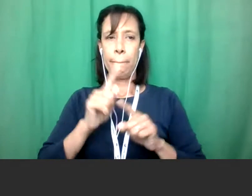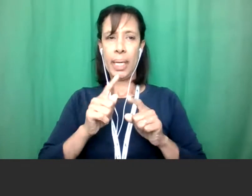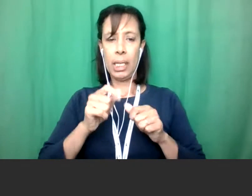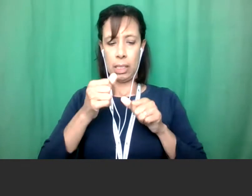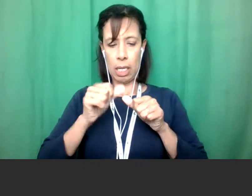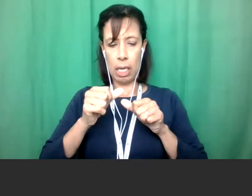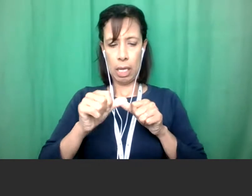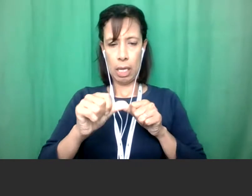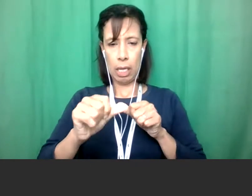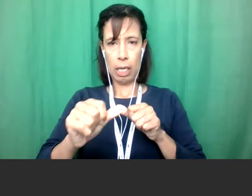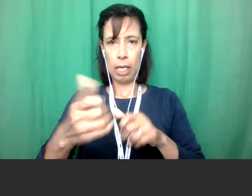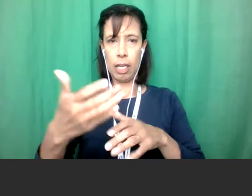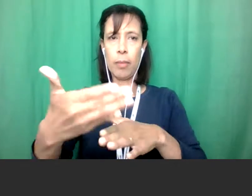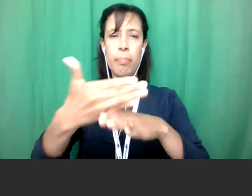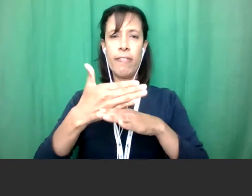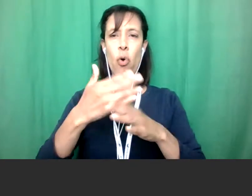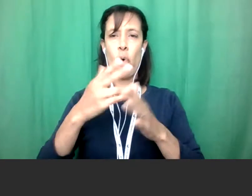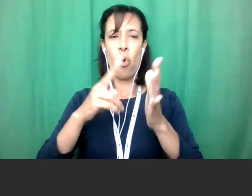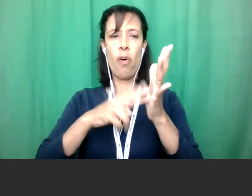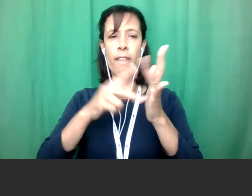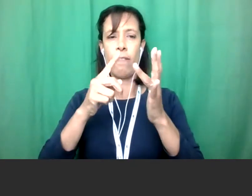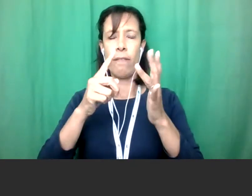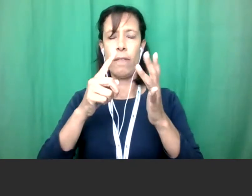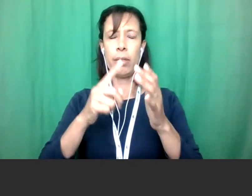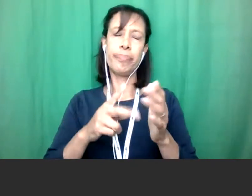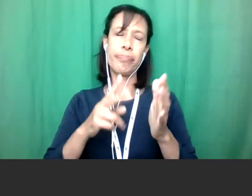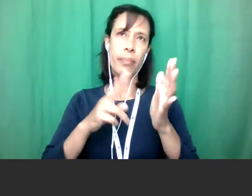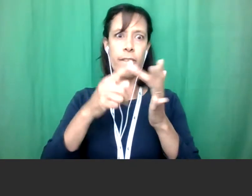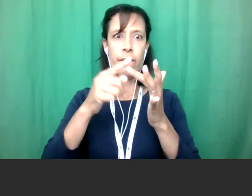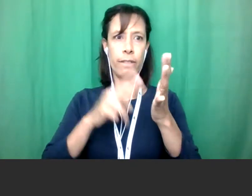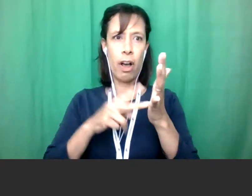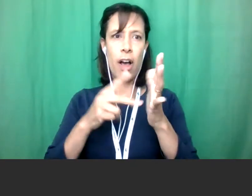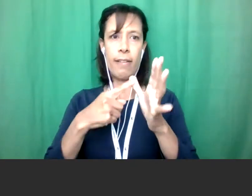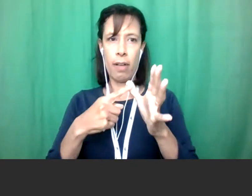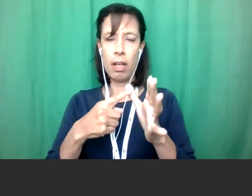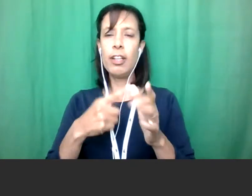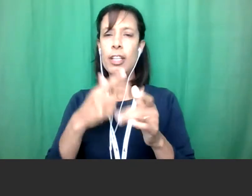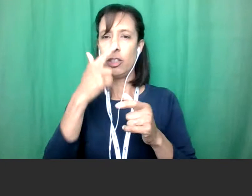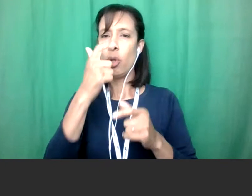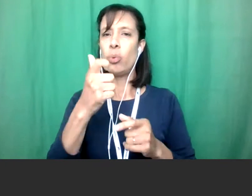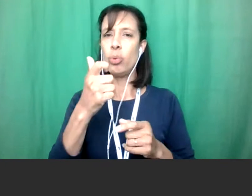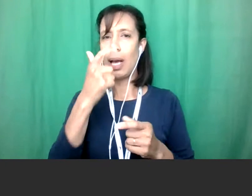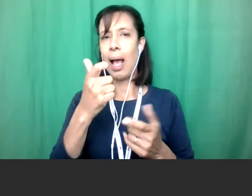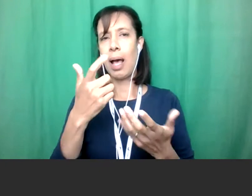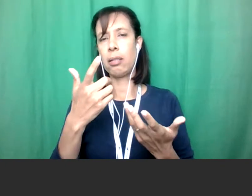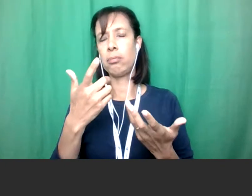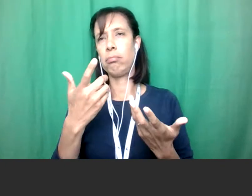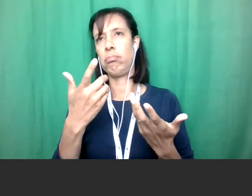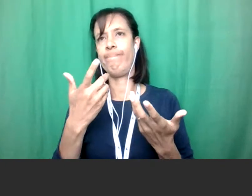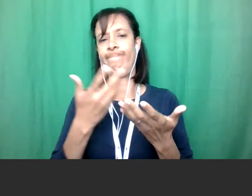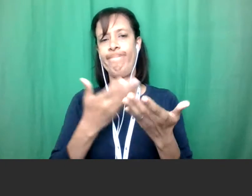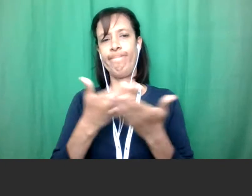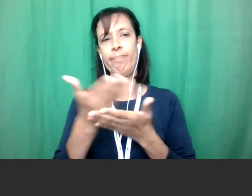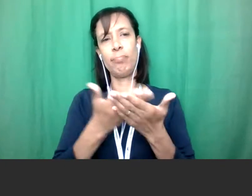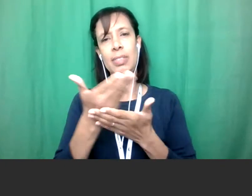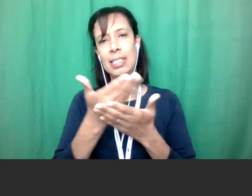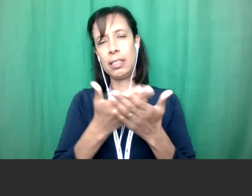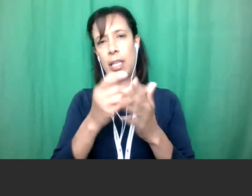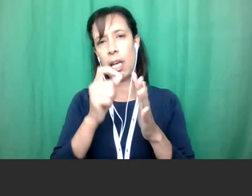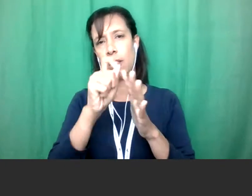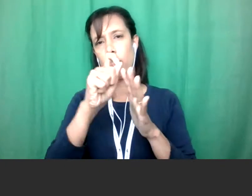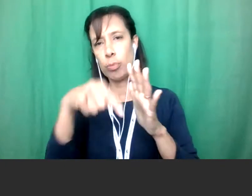opportunity for you already to start discussing the focus of your research before you meet your supervisor for your